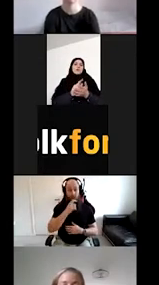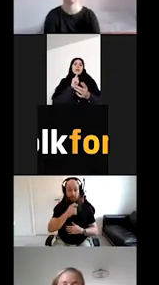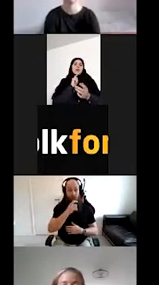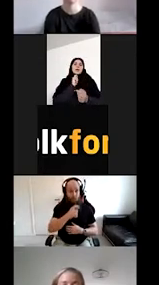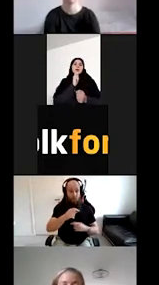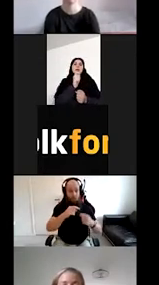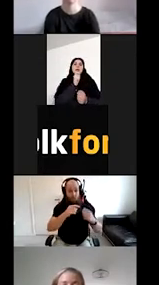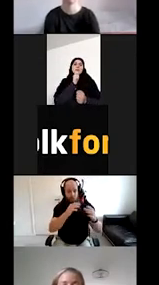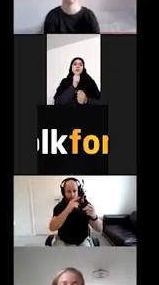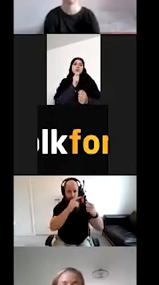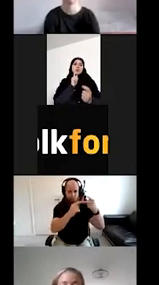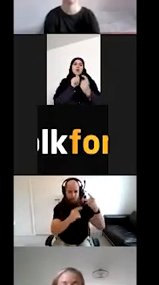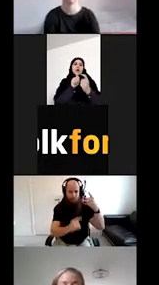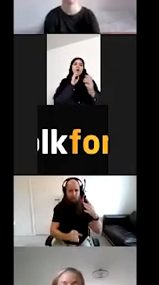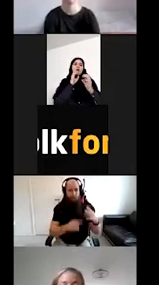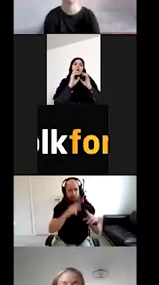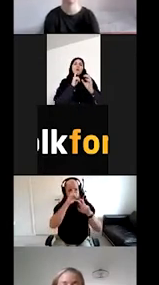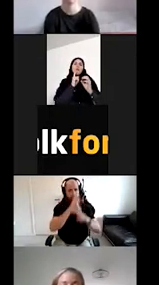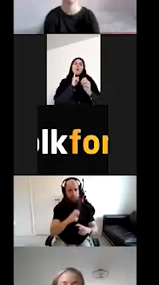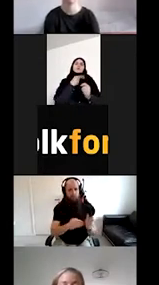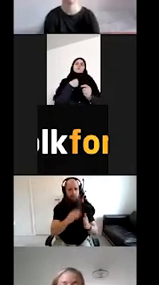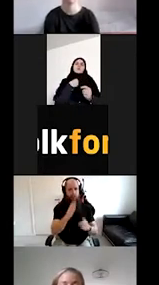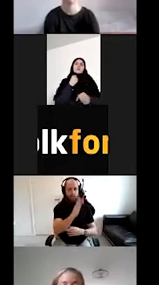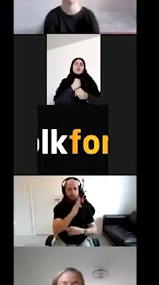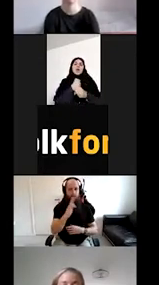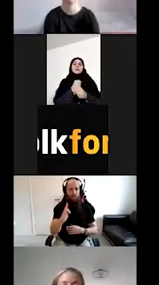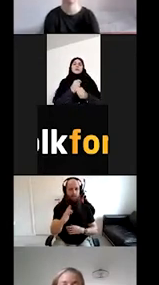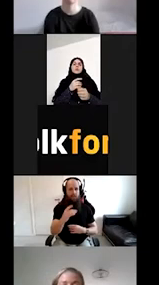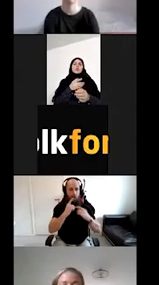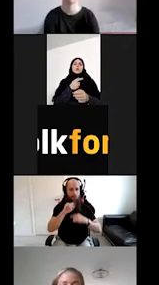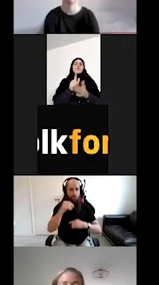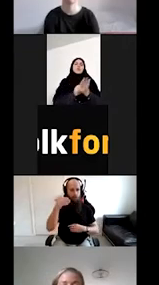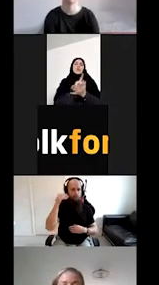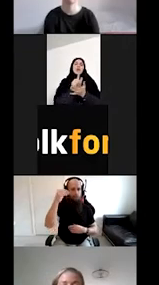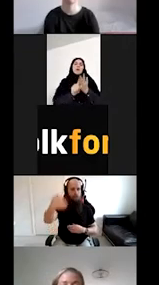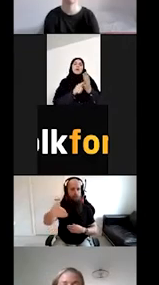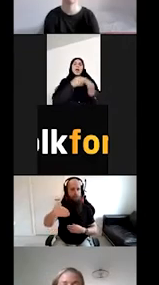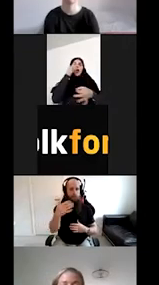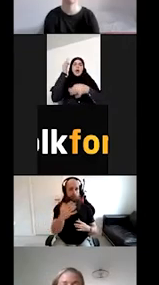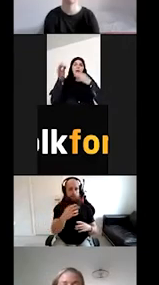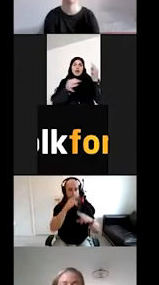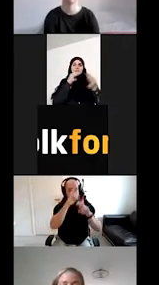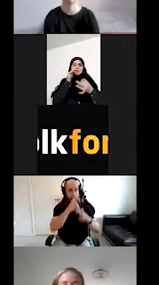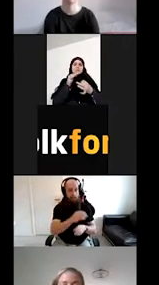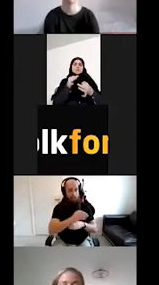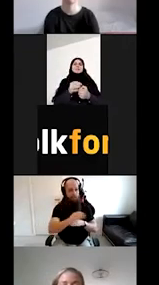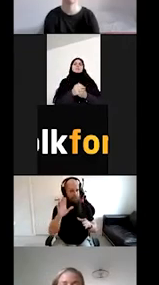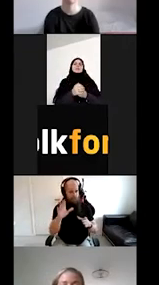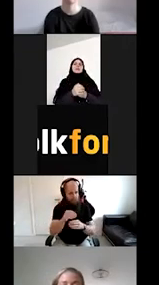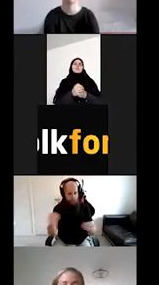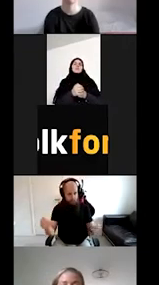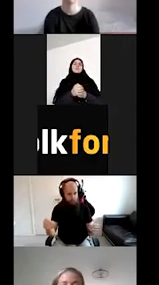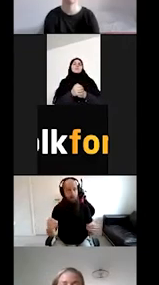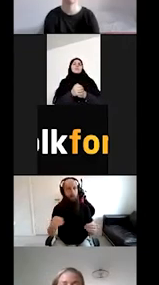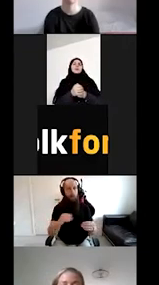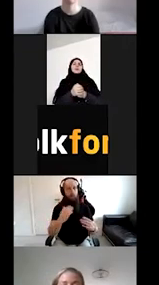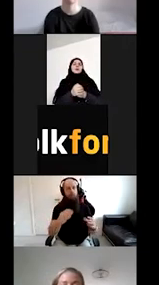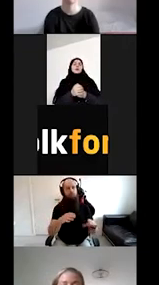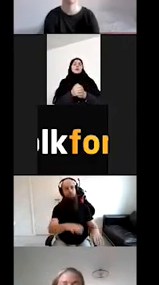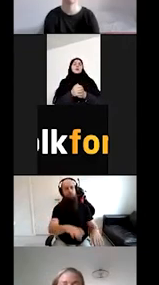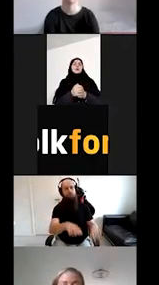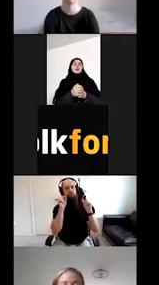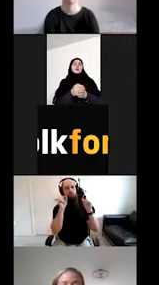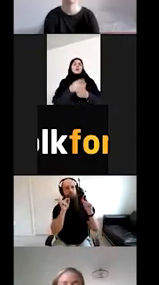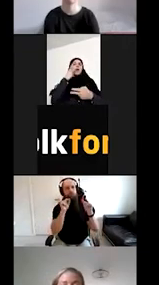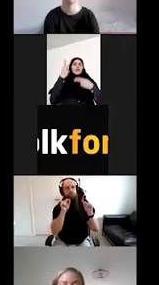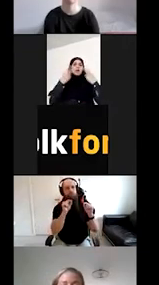DFF and other information available, we learned that this process